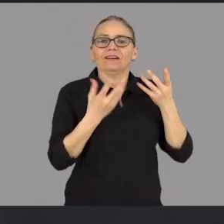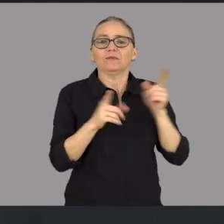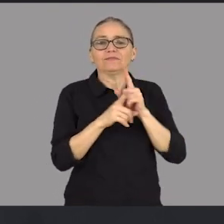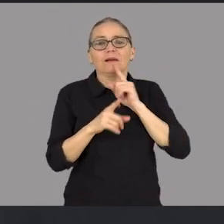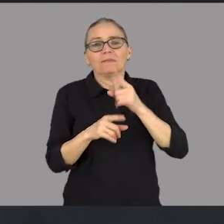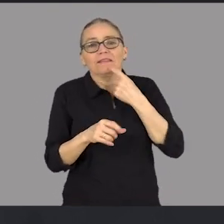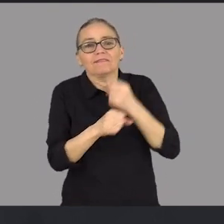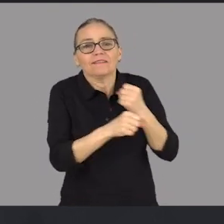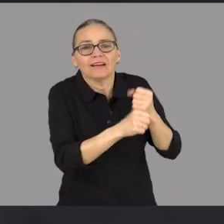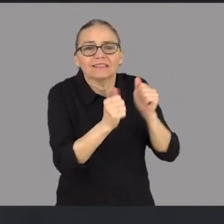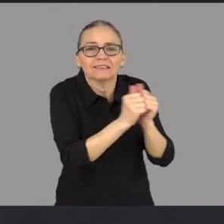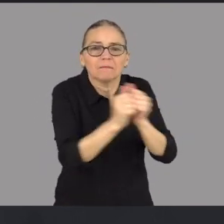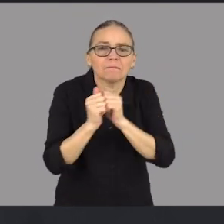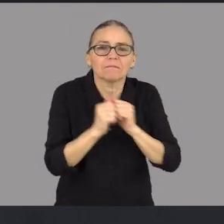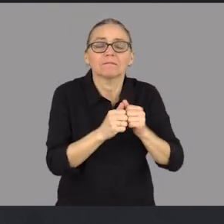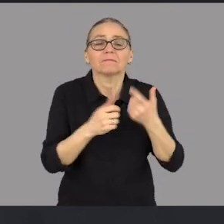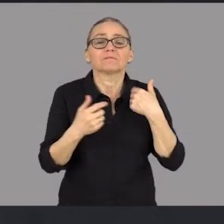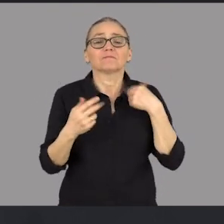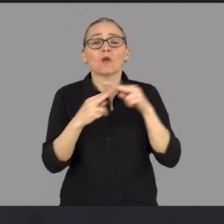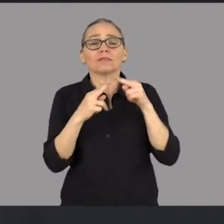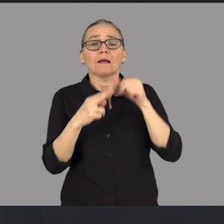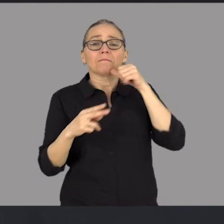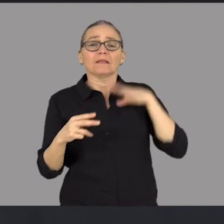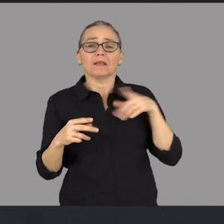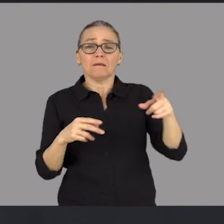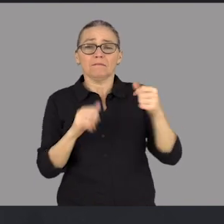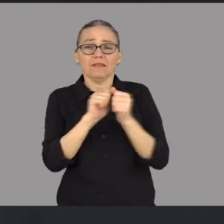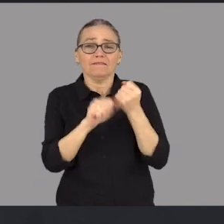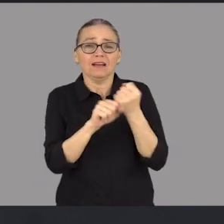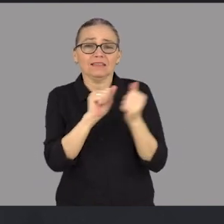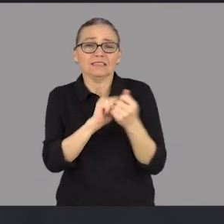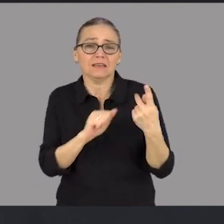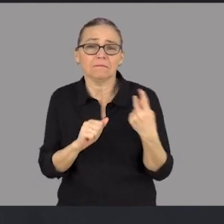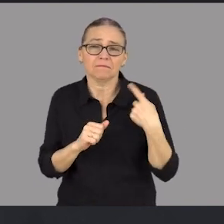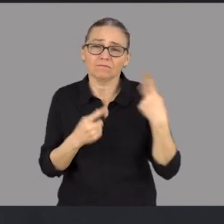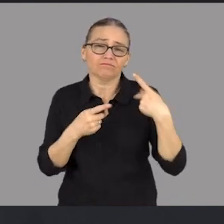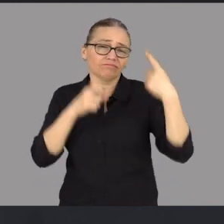I think a little easier to build that relationship and really to